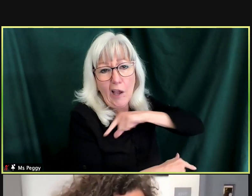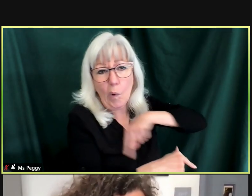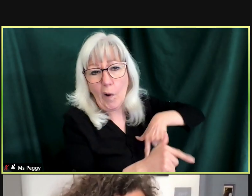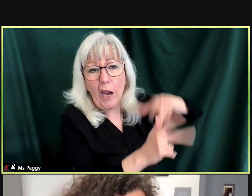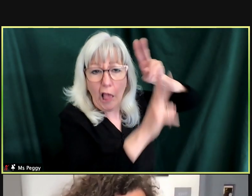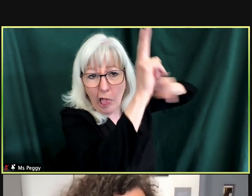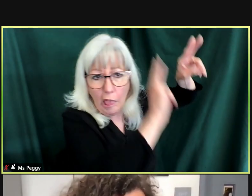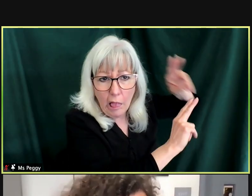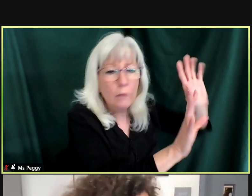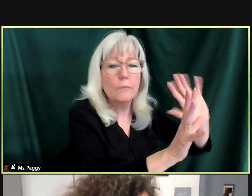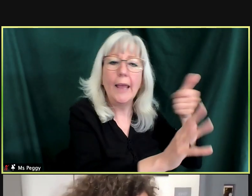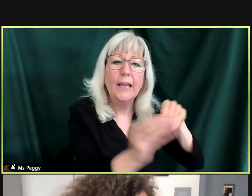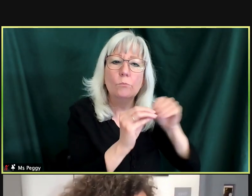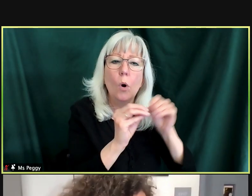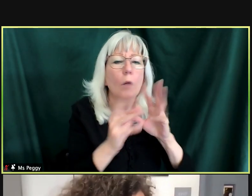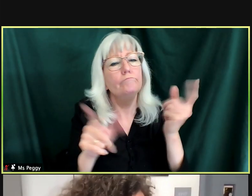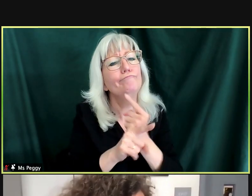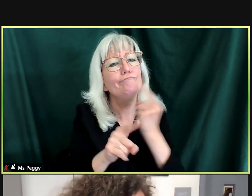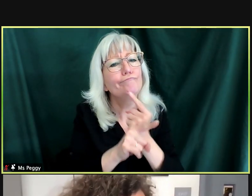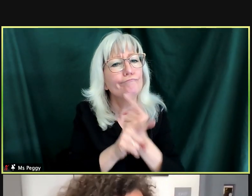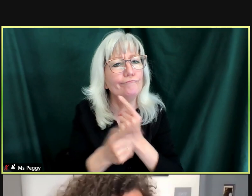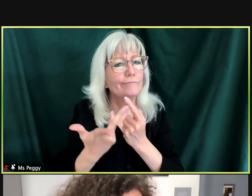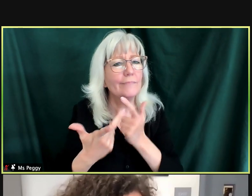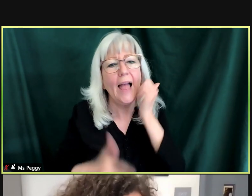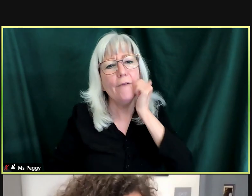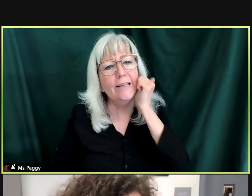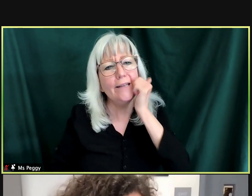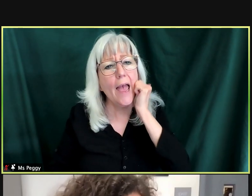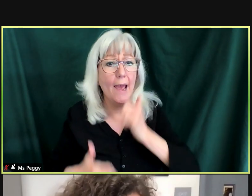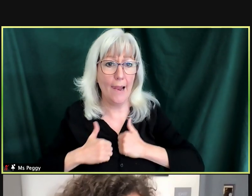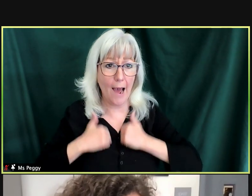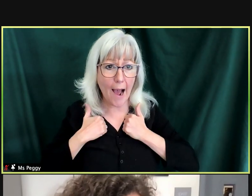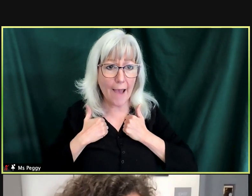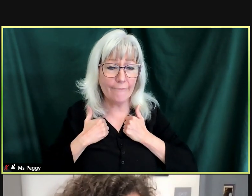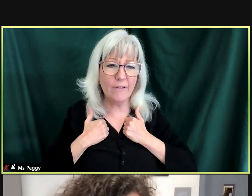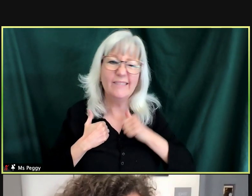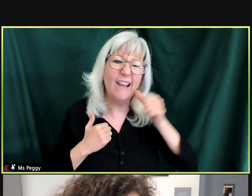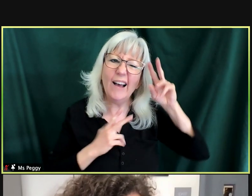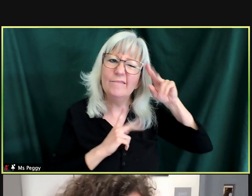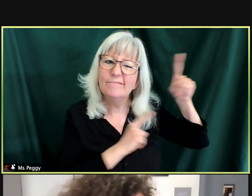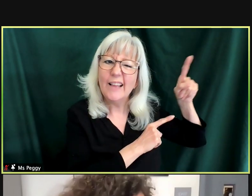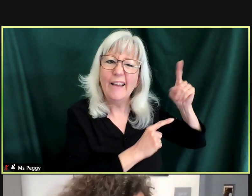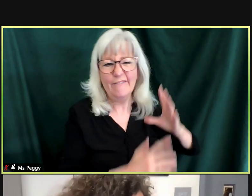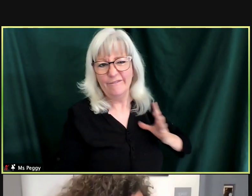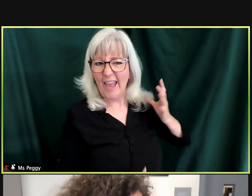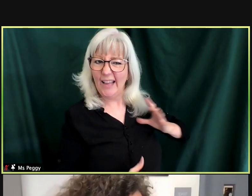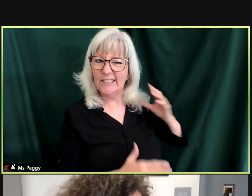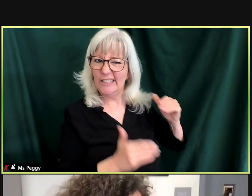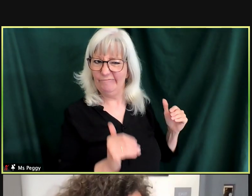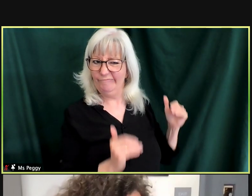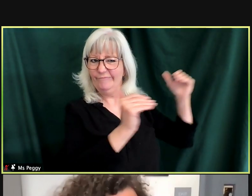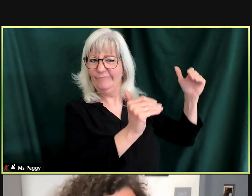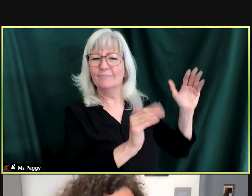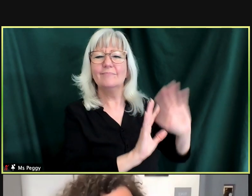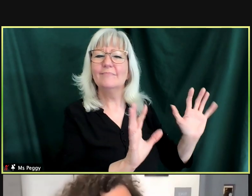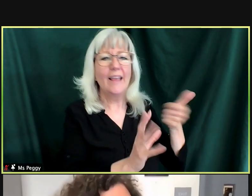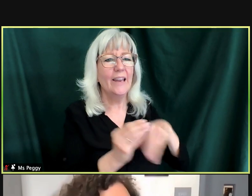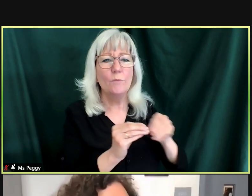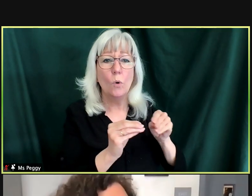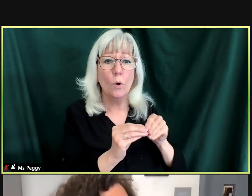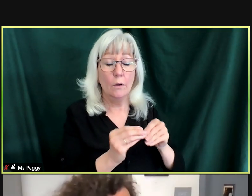painting common themes instead of fancy rich people. And artists might they might not